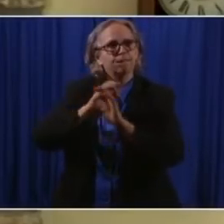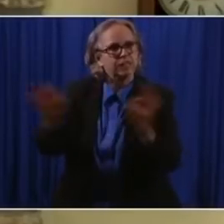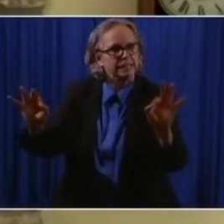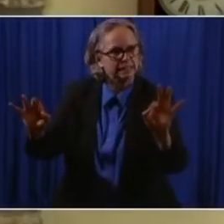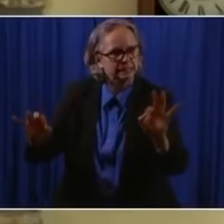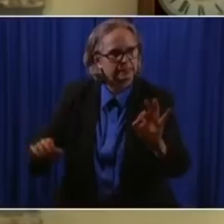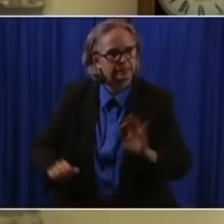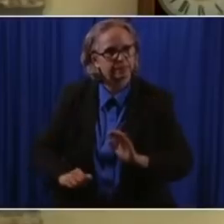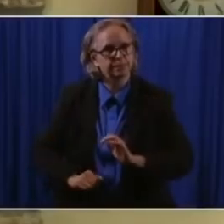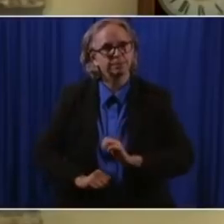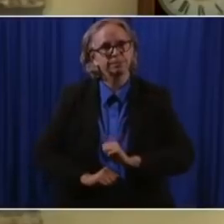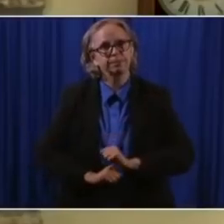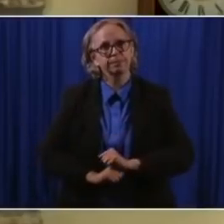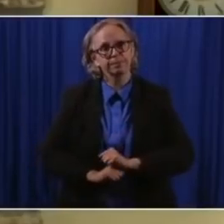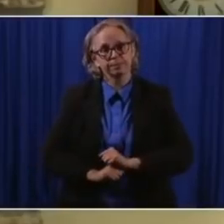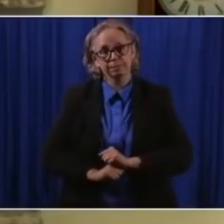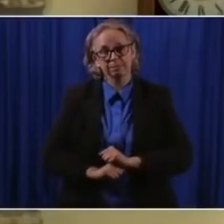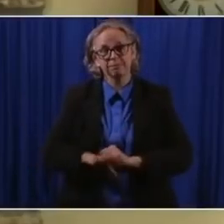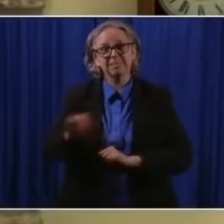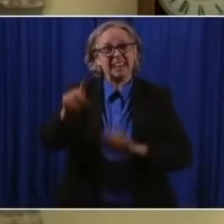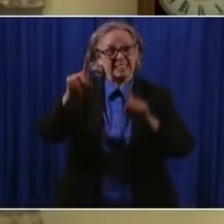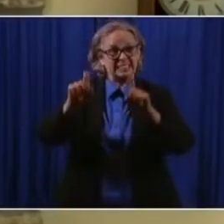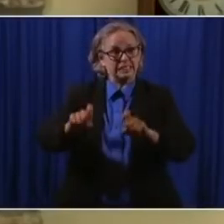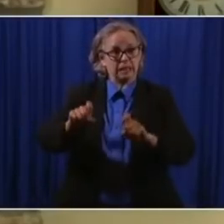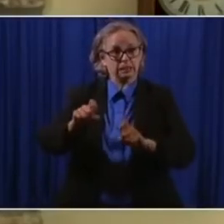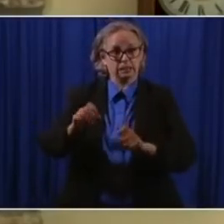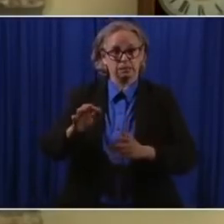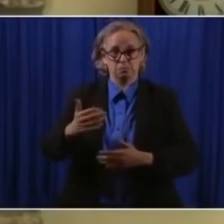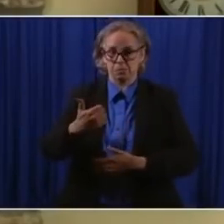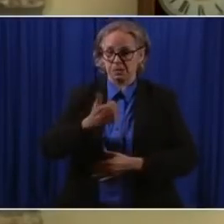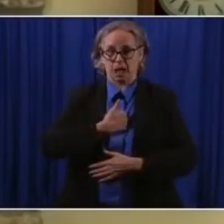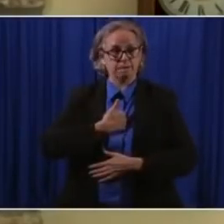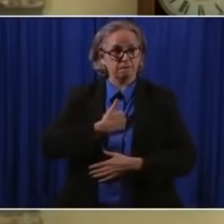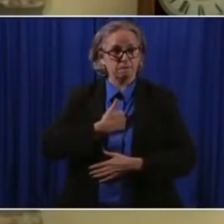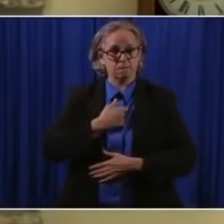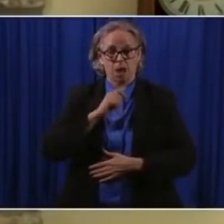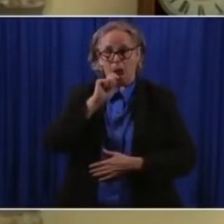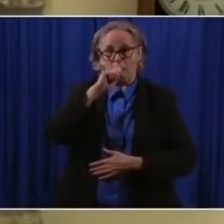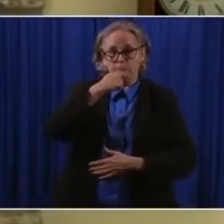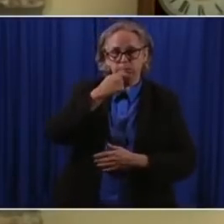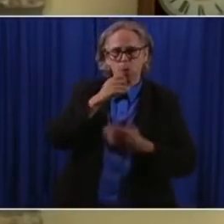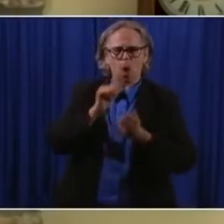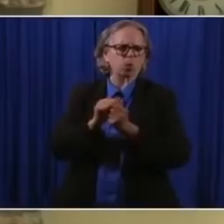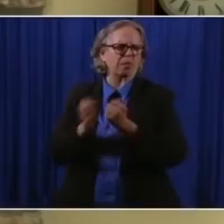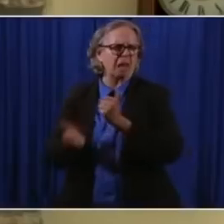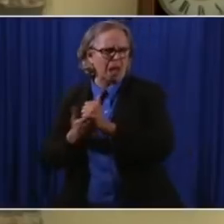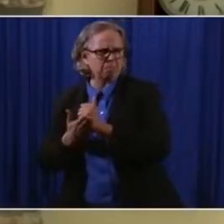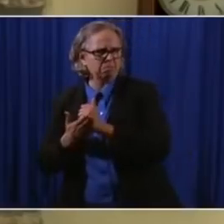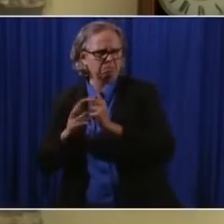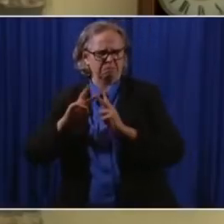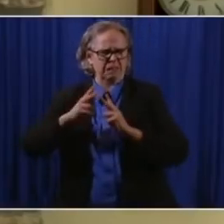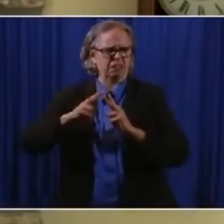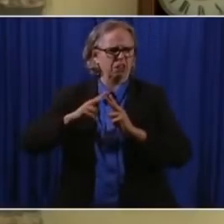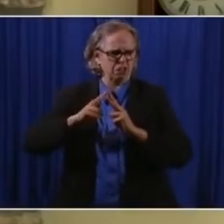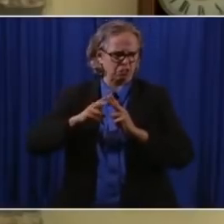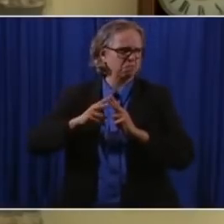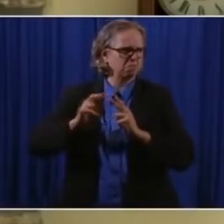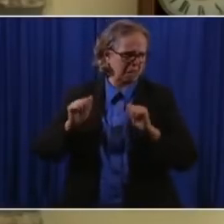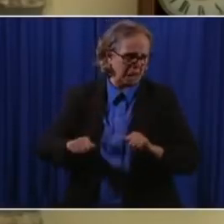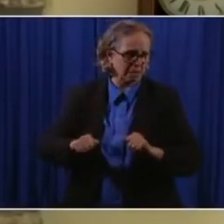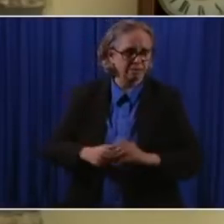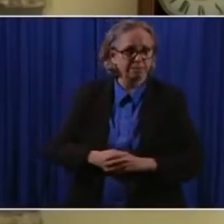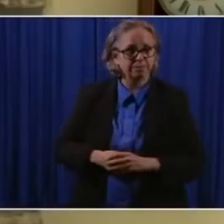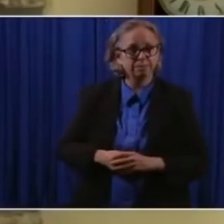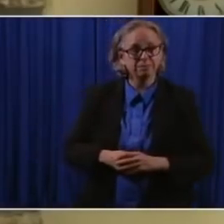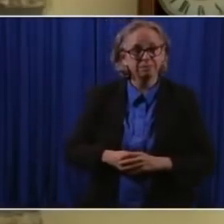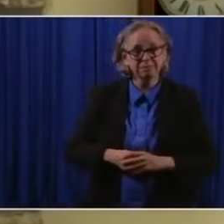the test can be self-performed or performed with assistance under the observance of licensed medical staff. The tests